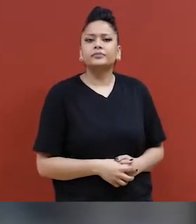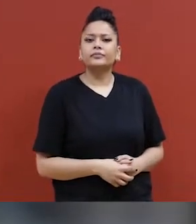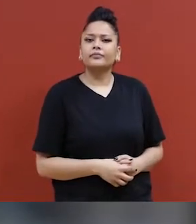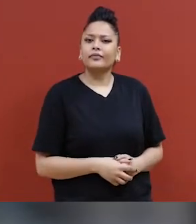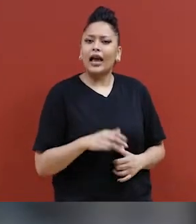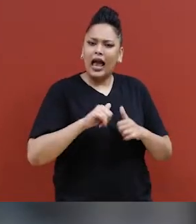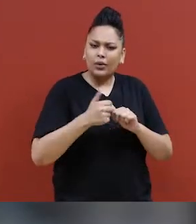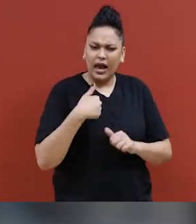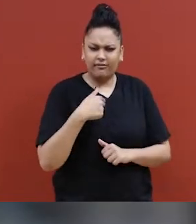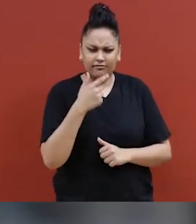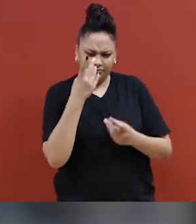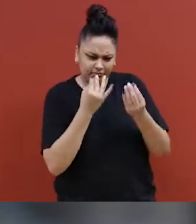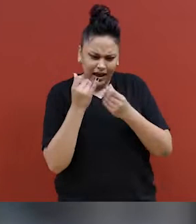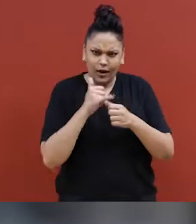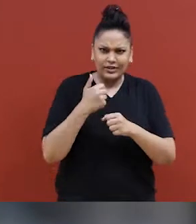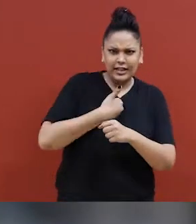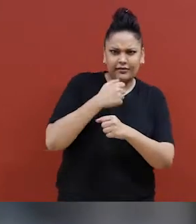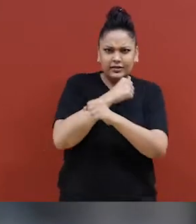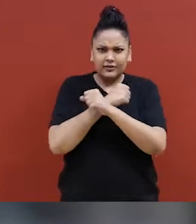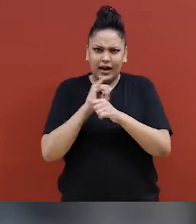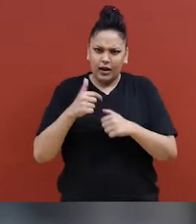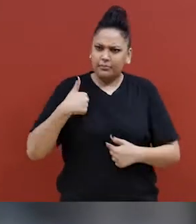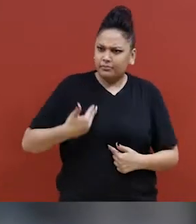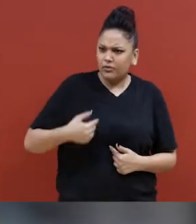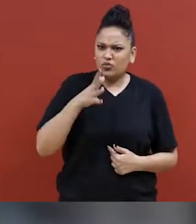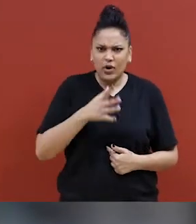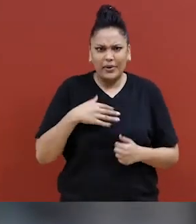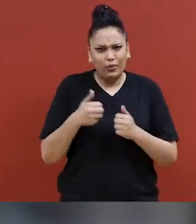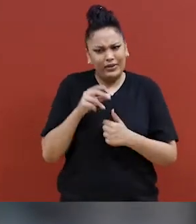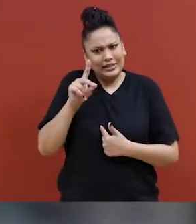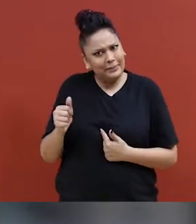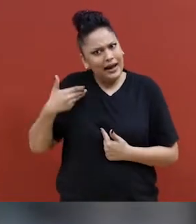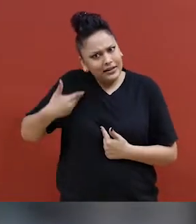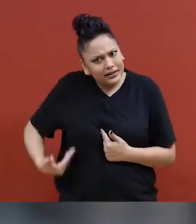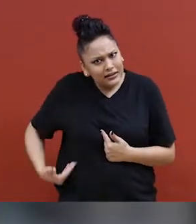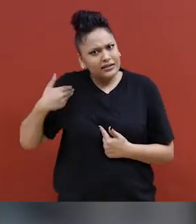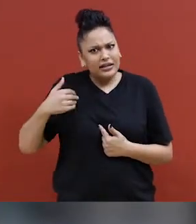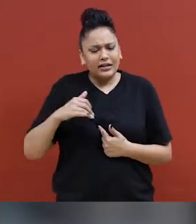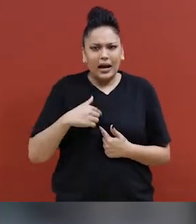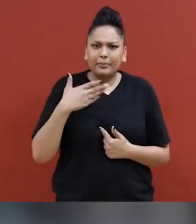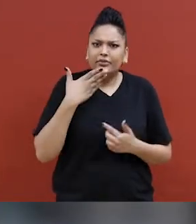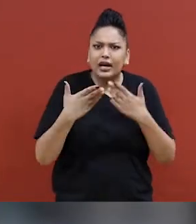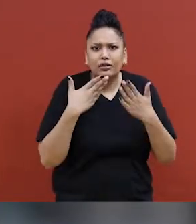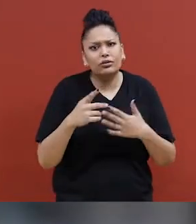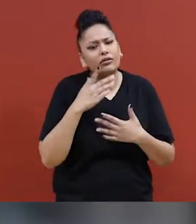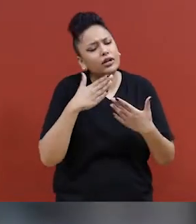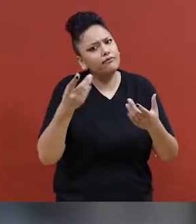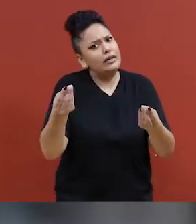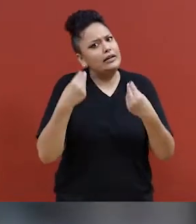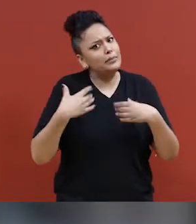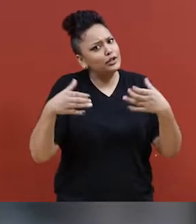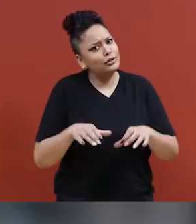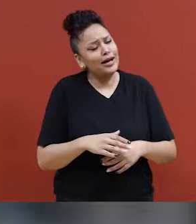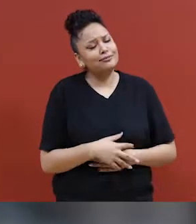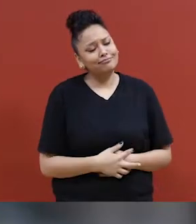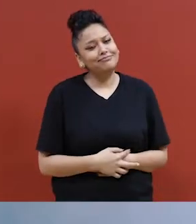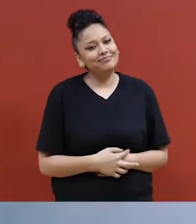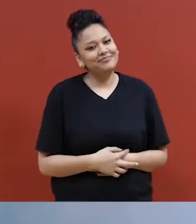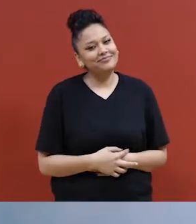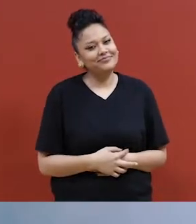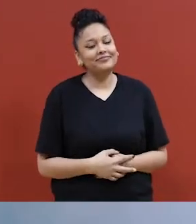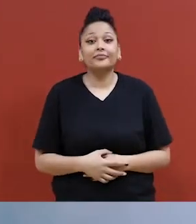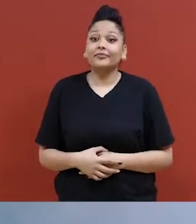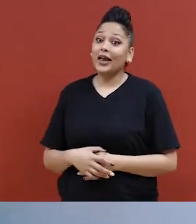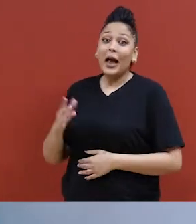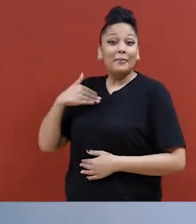specifically how I'm able to defend myself as a woman with a disability. So I'm very grateful for the opportunity. Well said, and we're